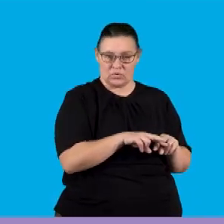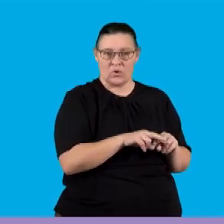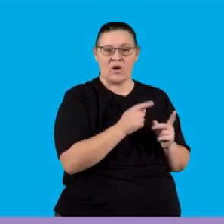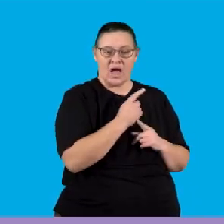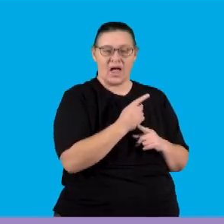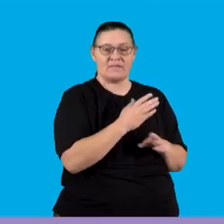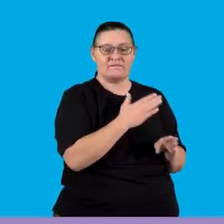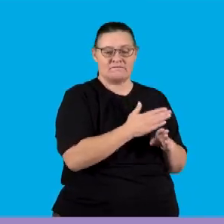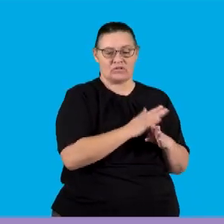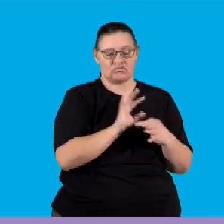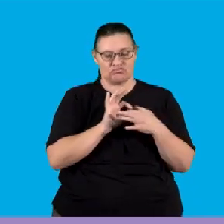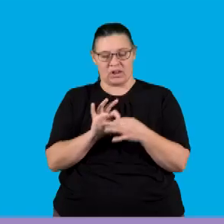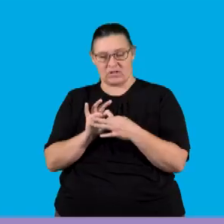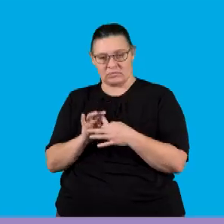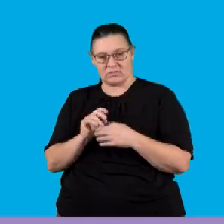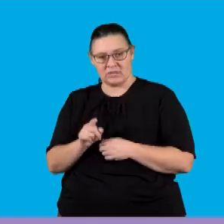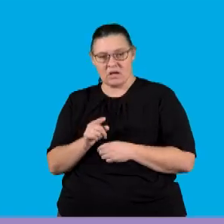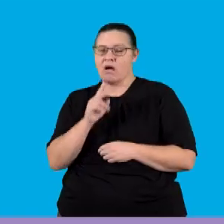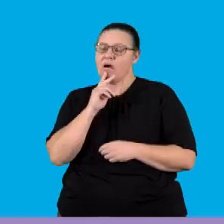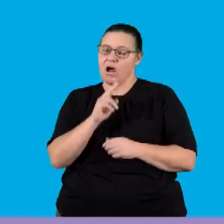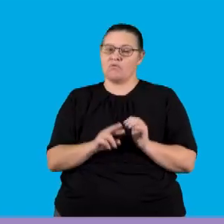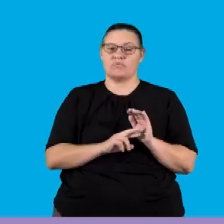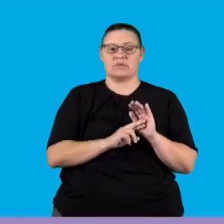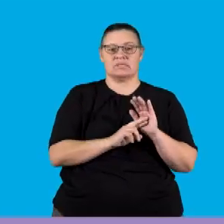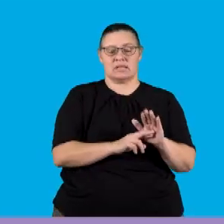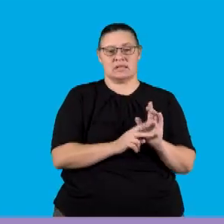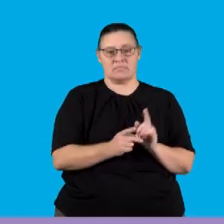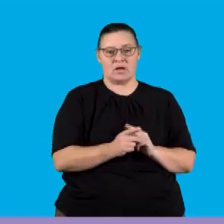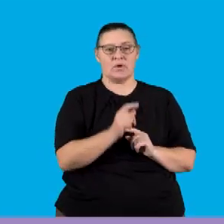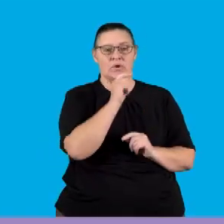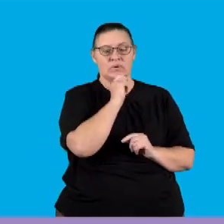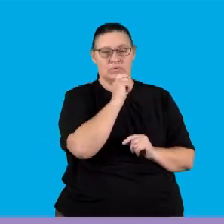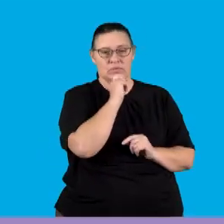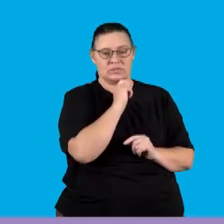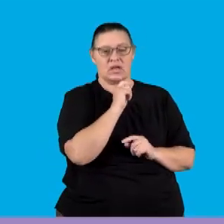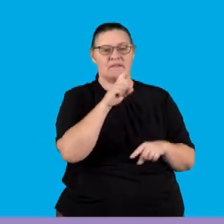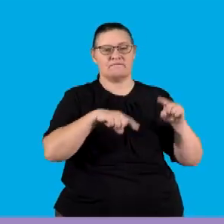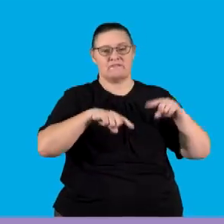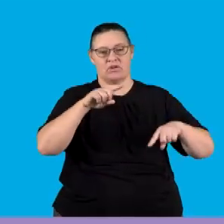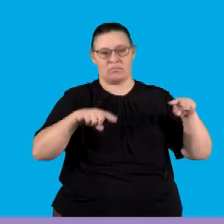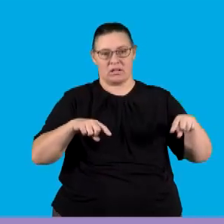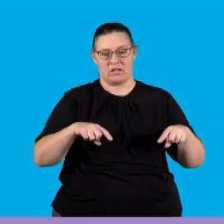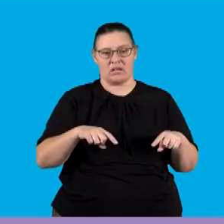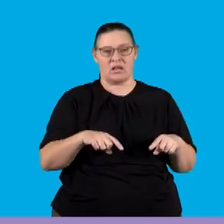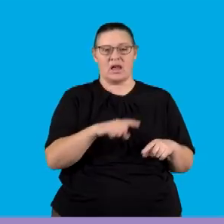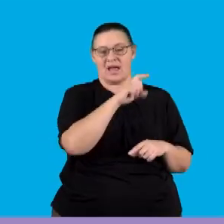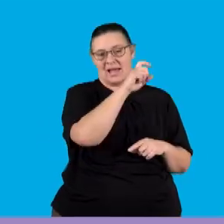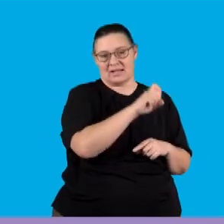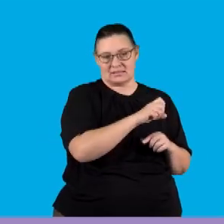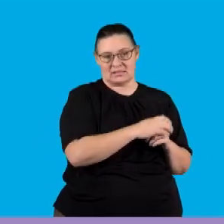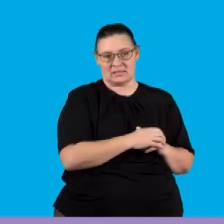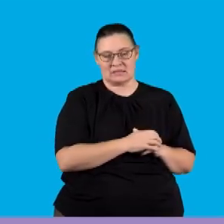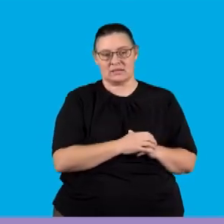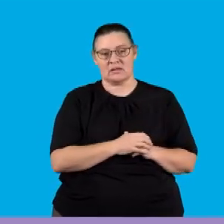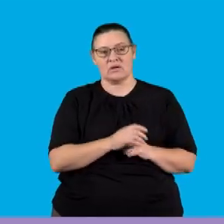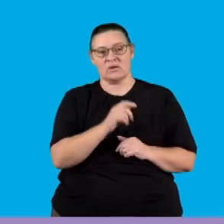we are working with functions and relationships, those input values are represented by using a variable of x.